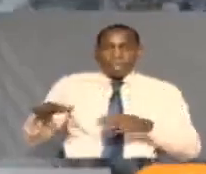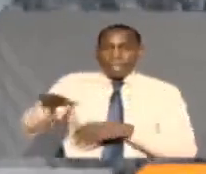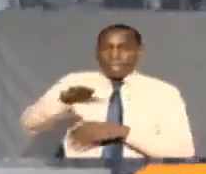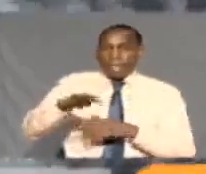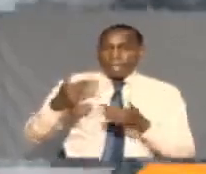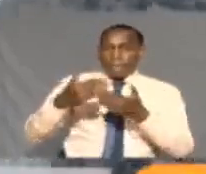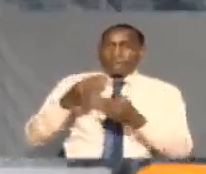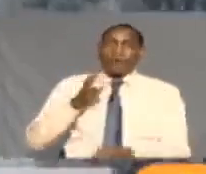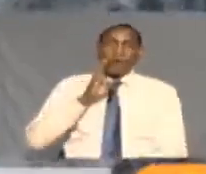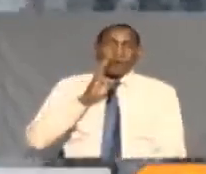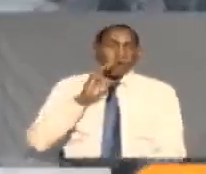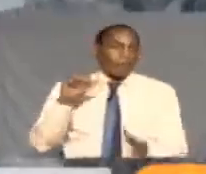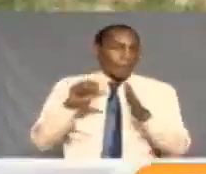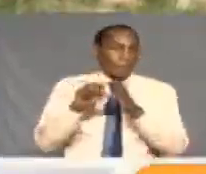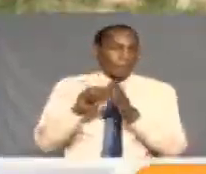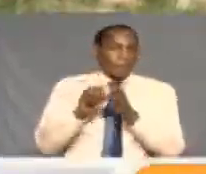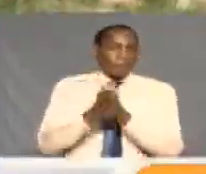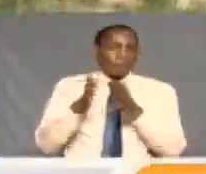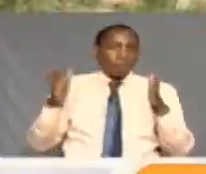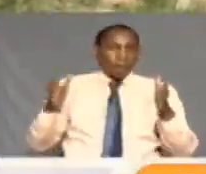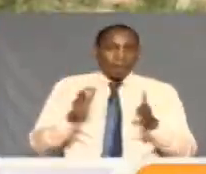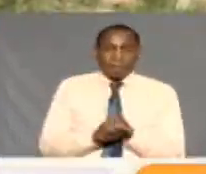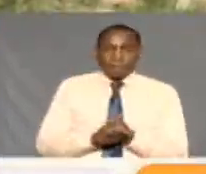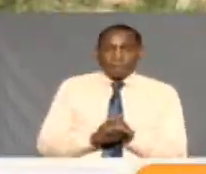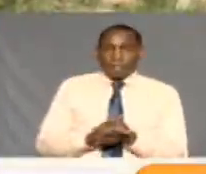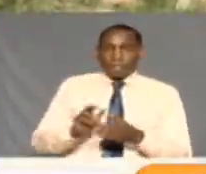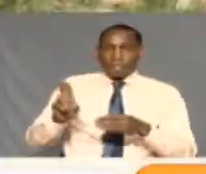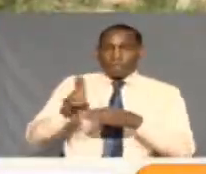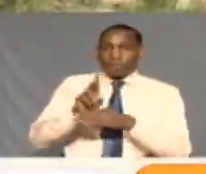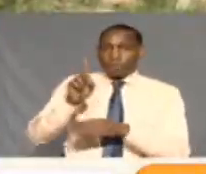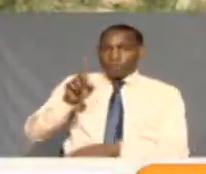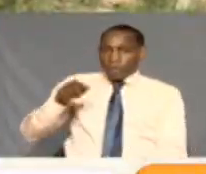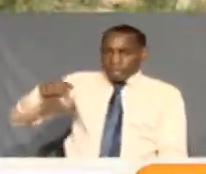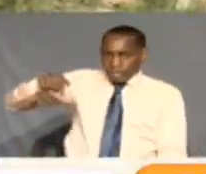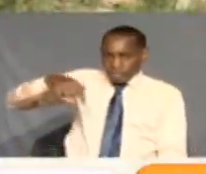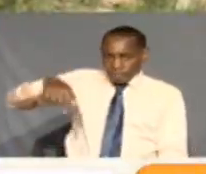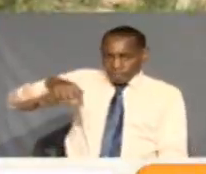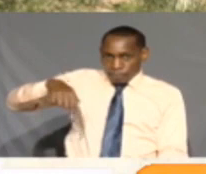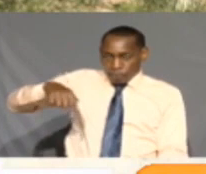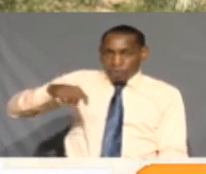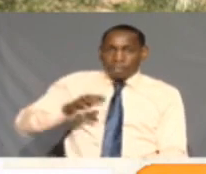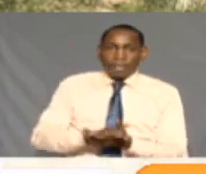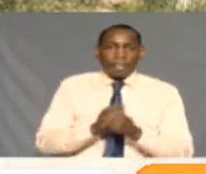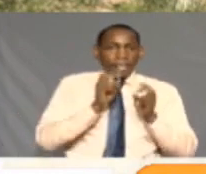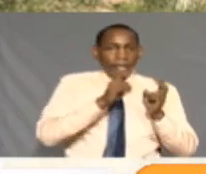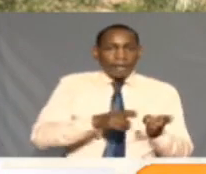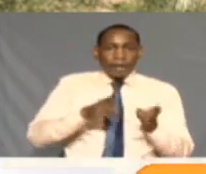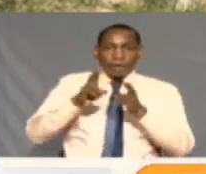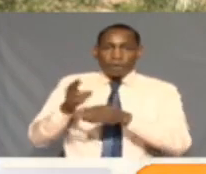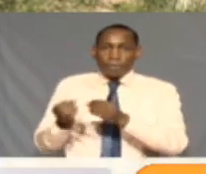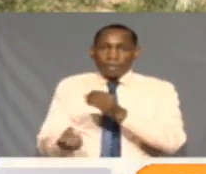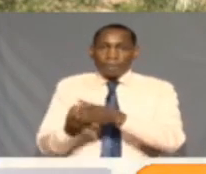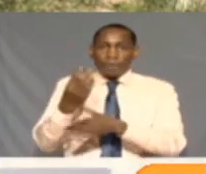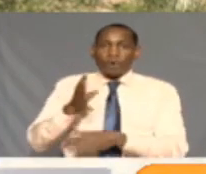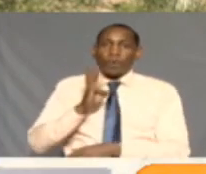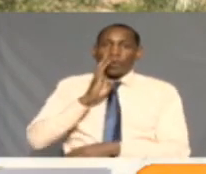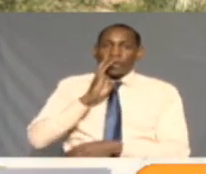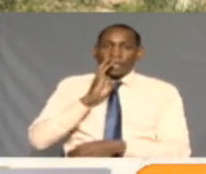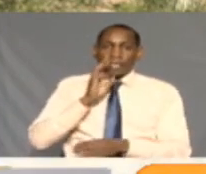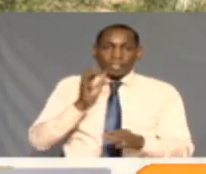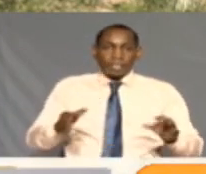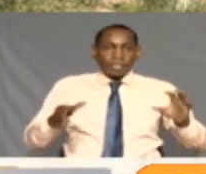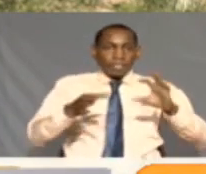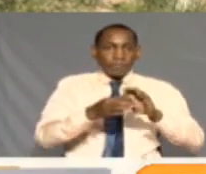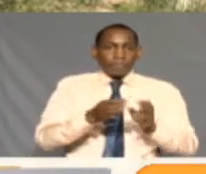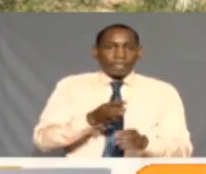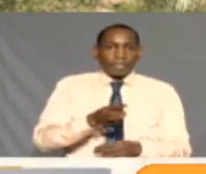where water is a major challenge. We use one borehole, so we normally pump water from the borehole into the fish.